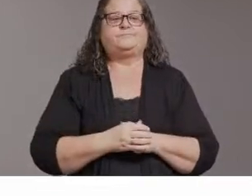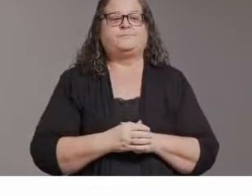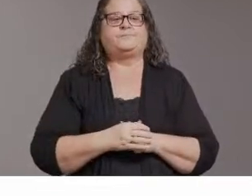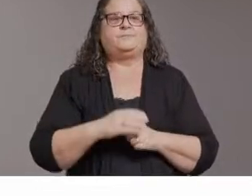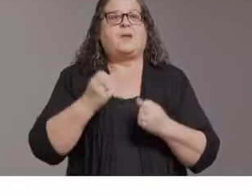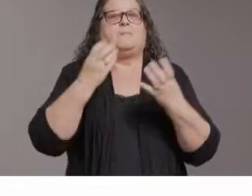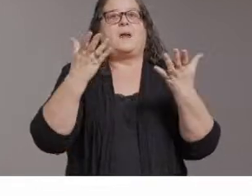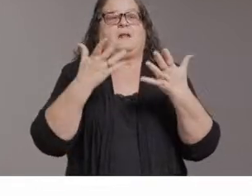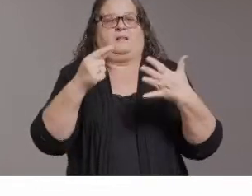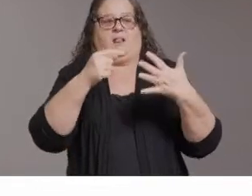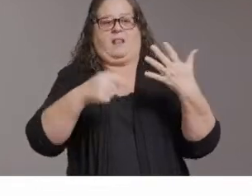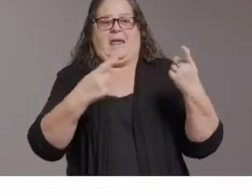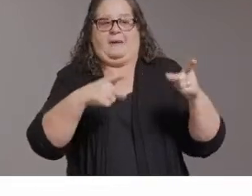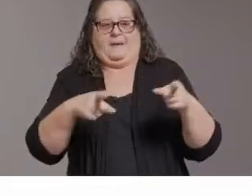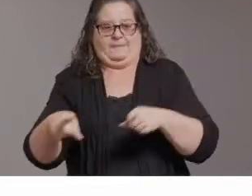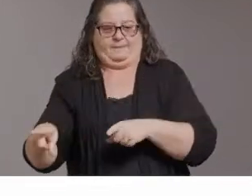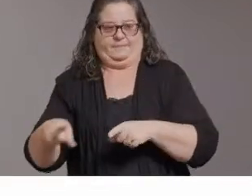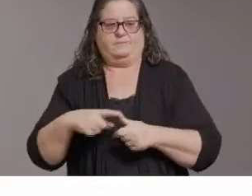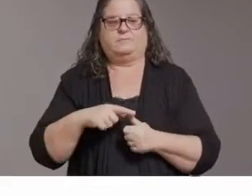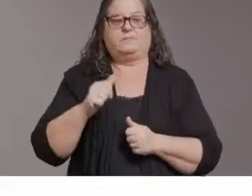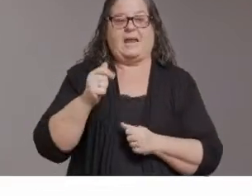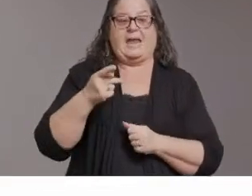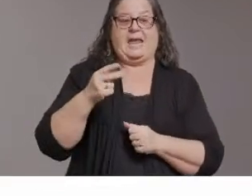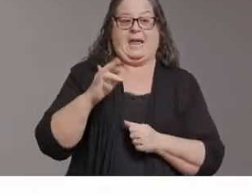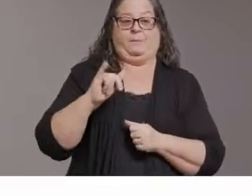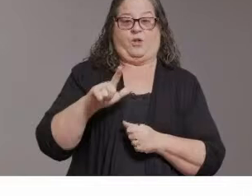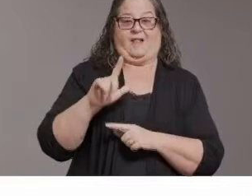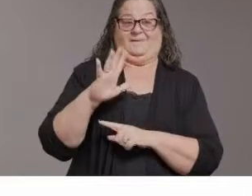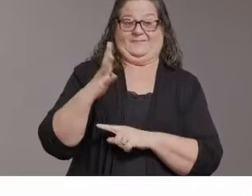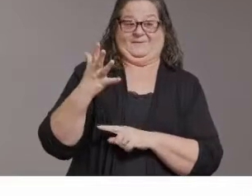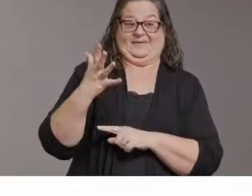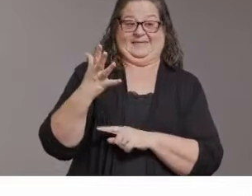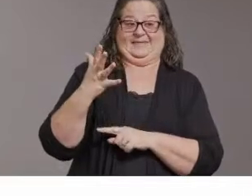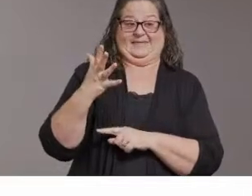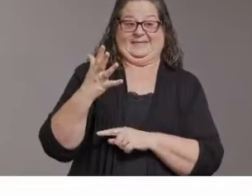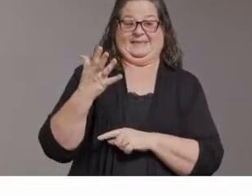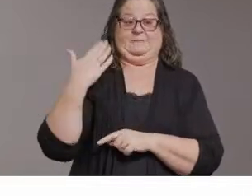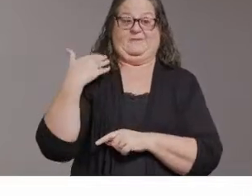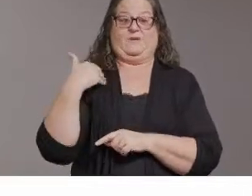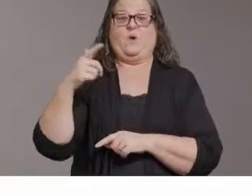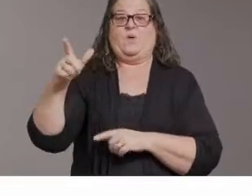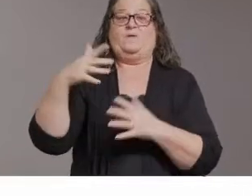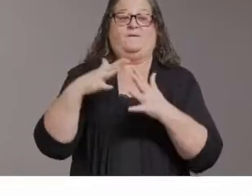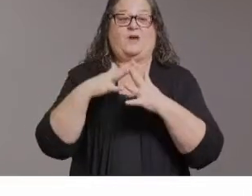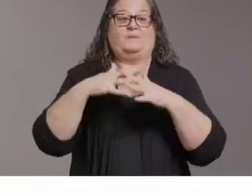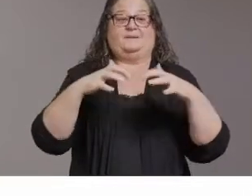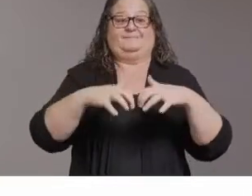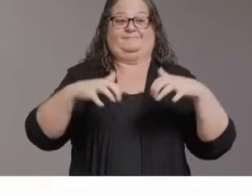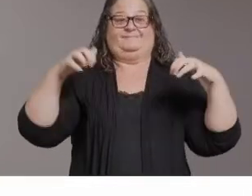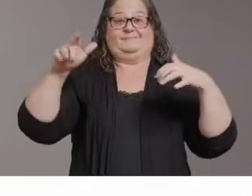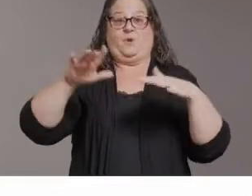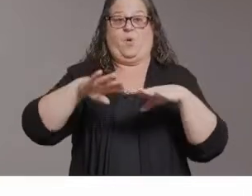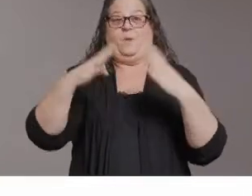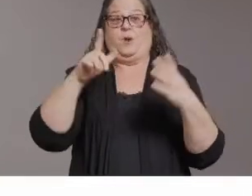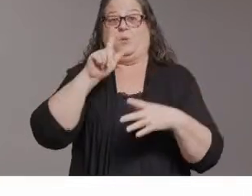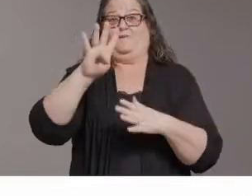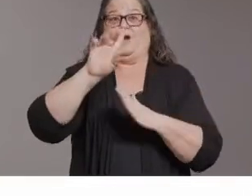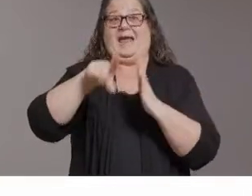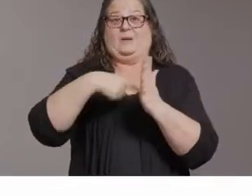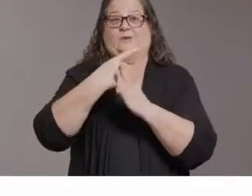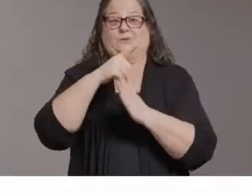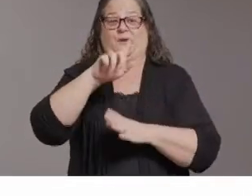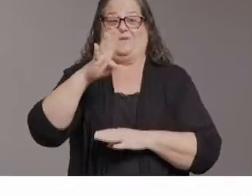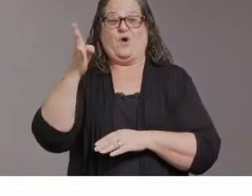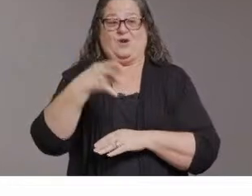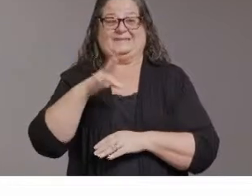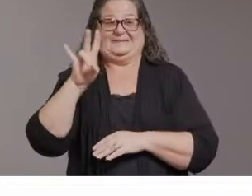we transitioned State Farm Stadium from a 24/7 to overnight operations that